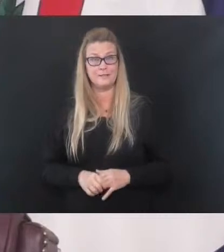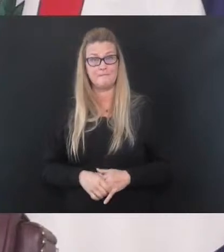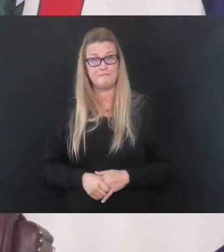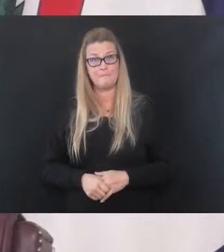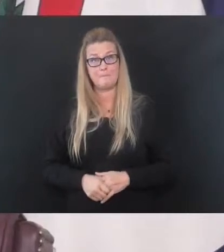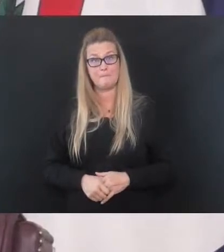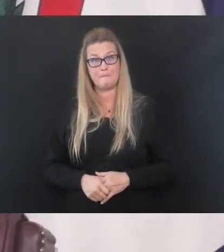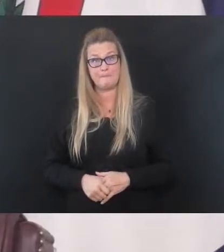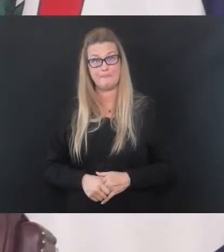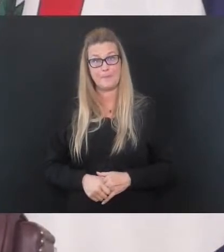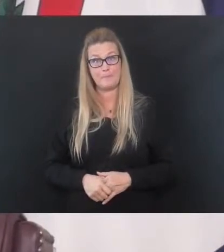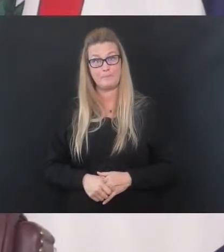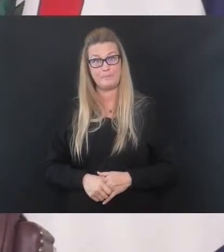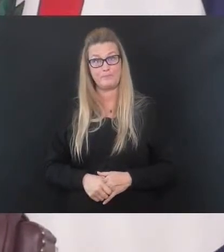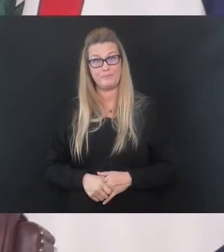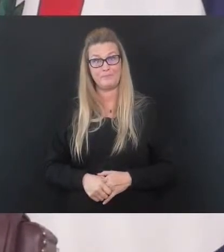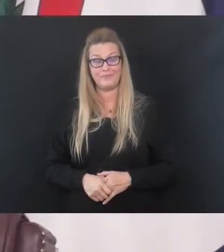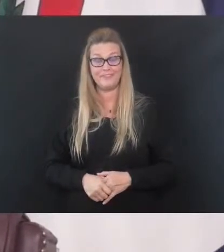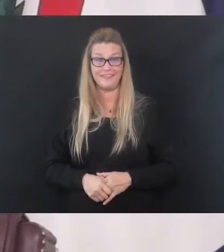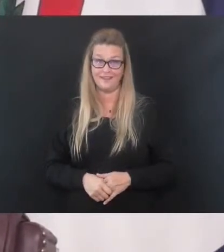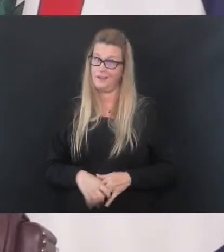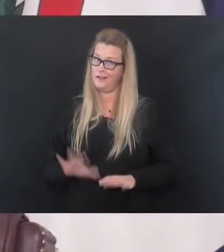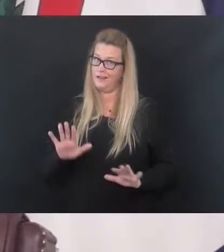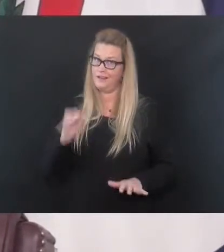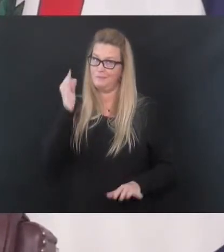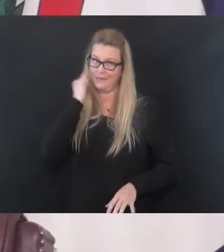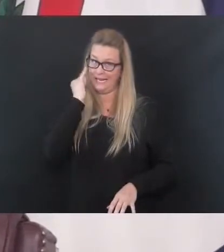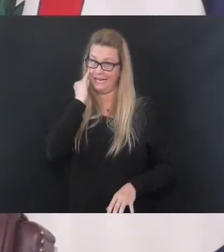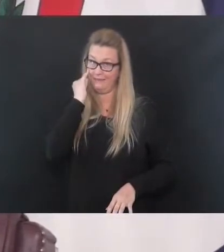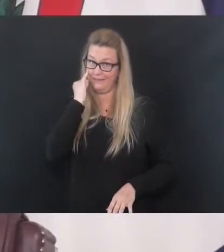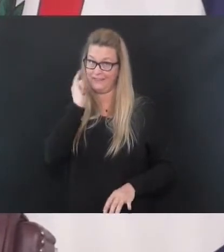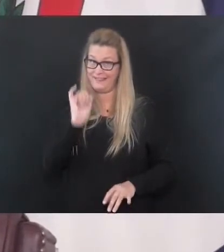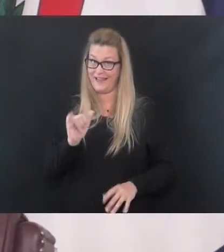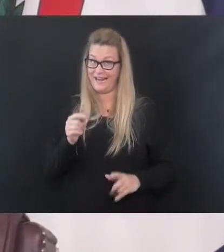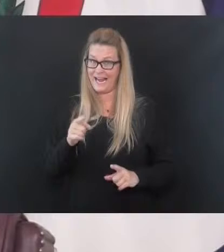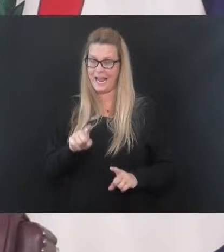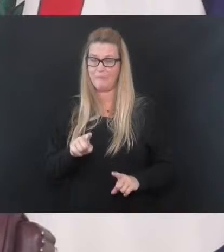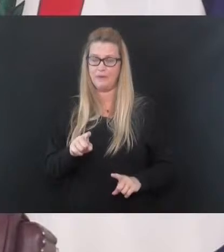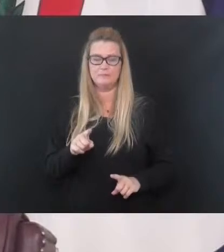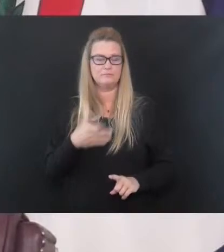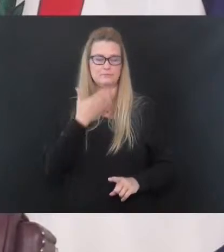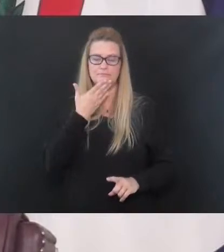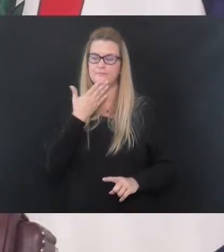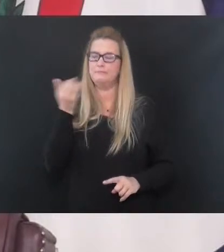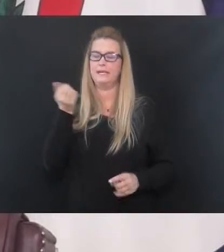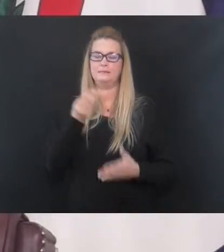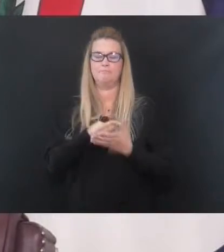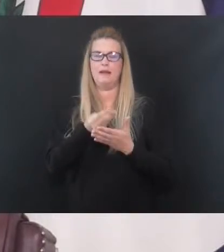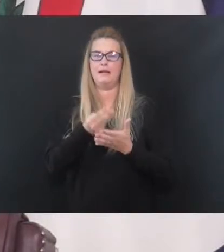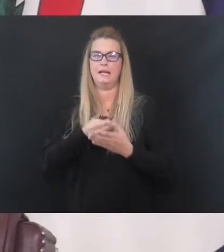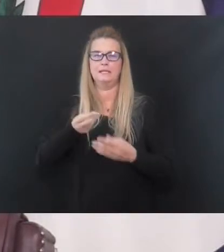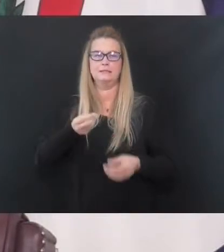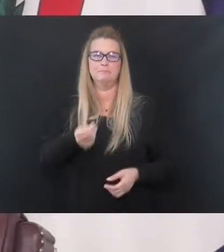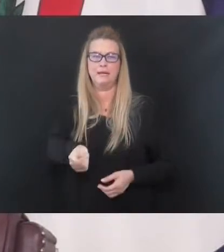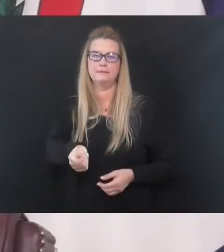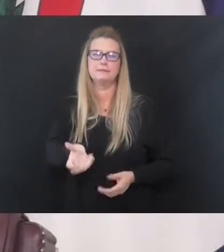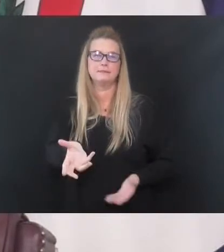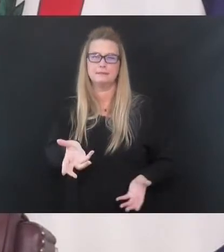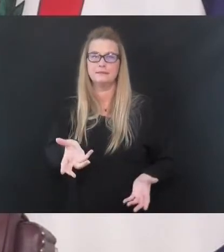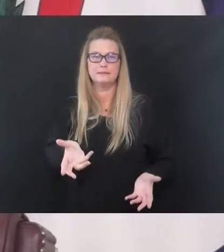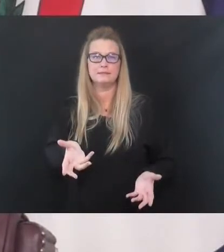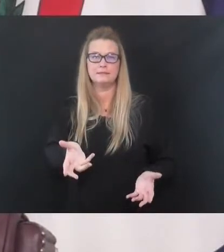Now, but if we did that, Charles, it would be the best money ever spent like you can't